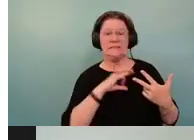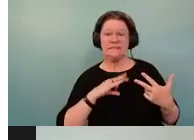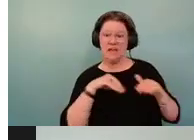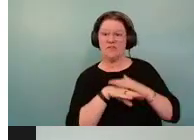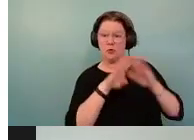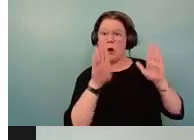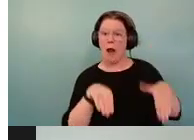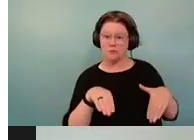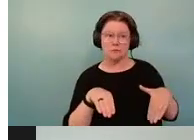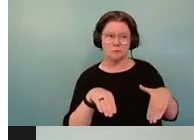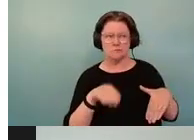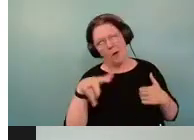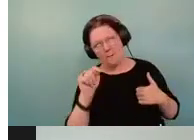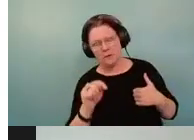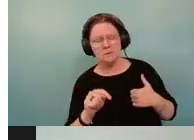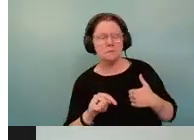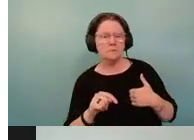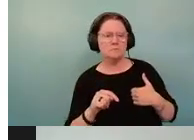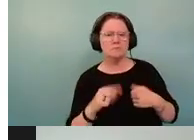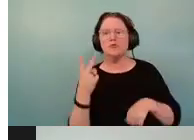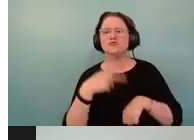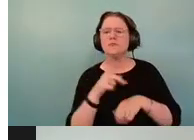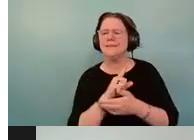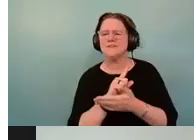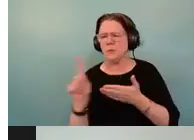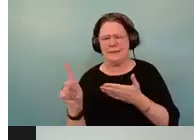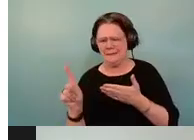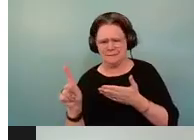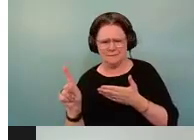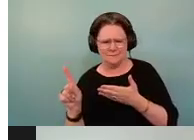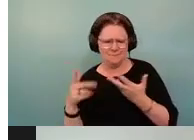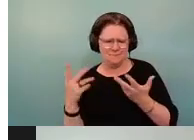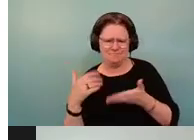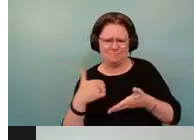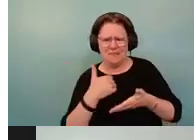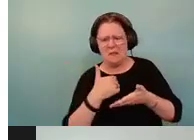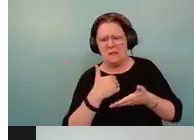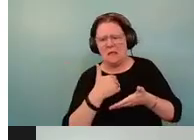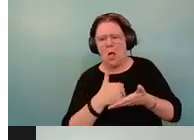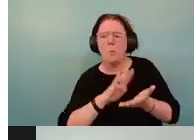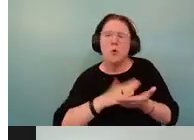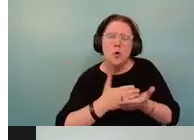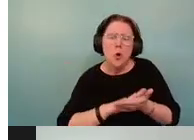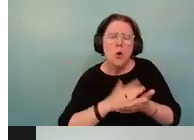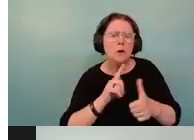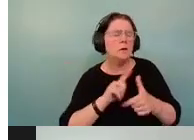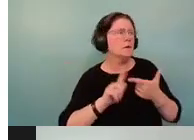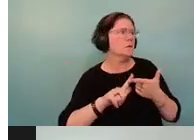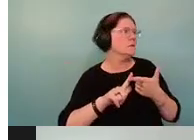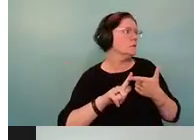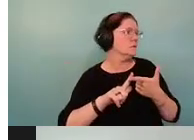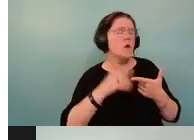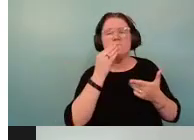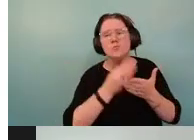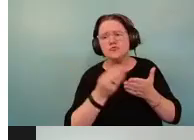her house, her apartment, like twice a week, I think, to work on a menu, to go grocery shopping, and to help